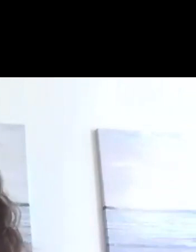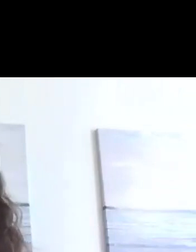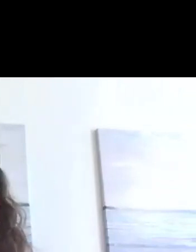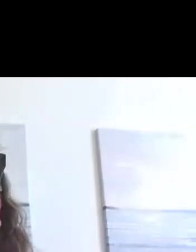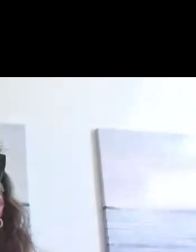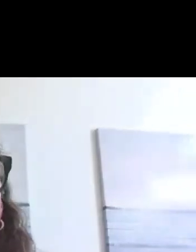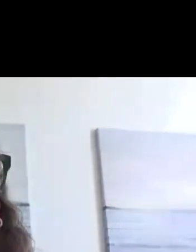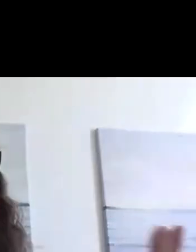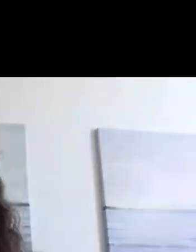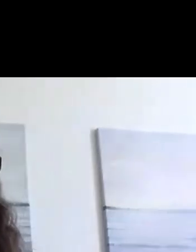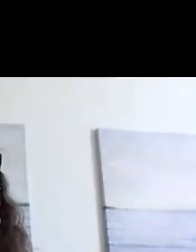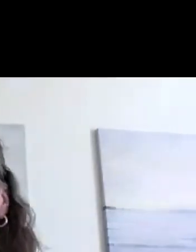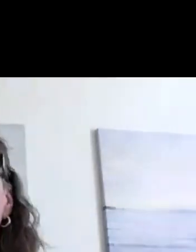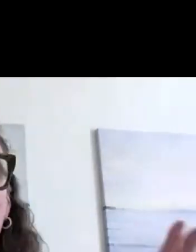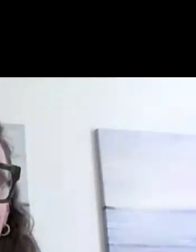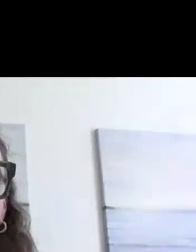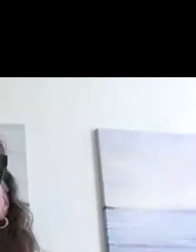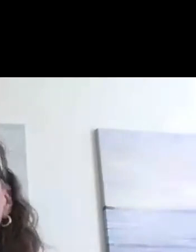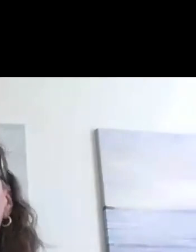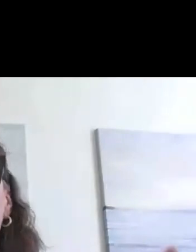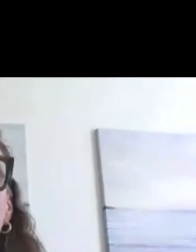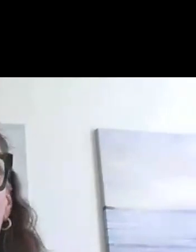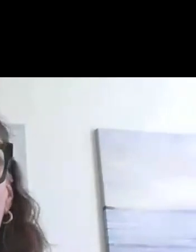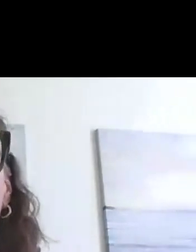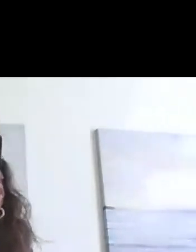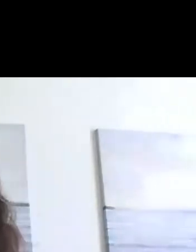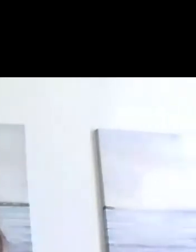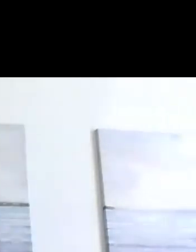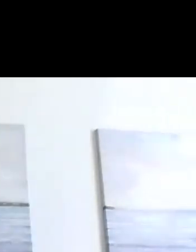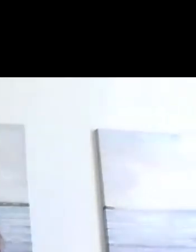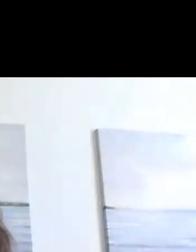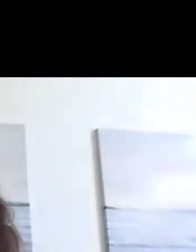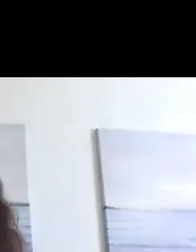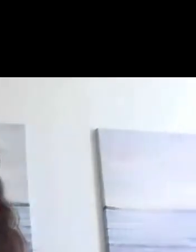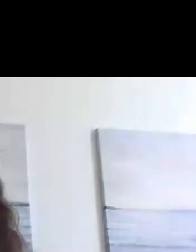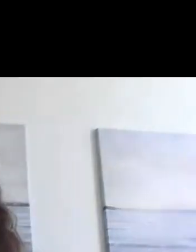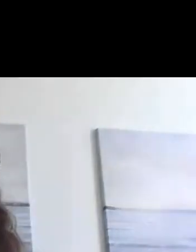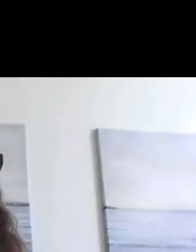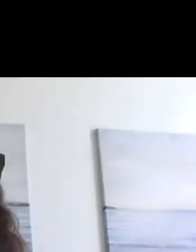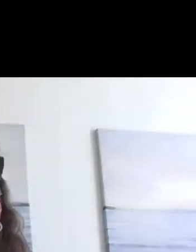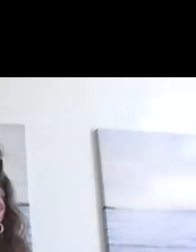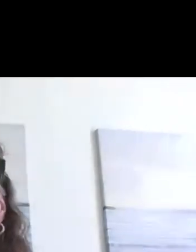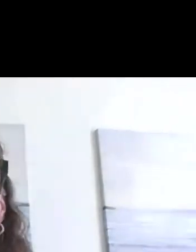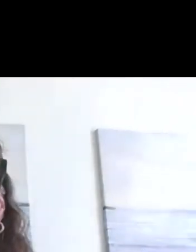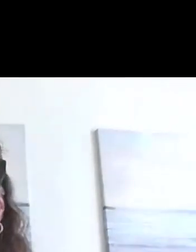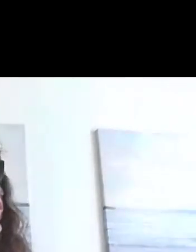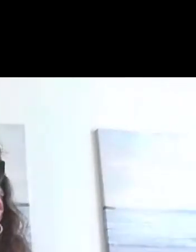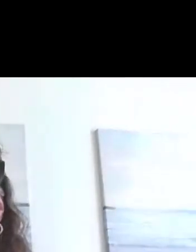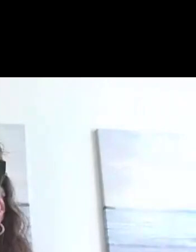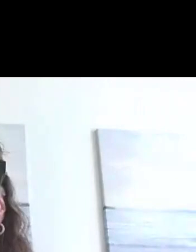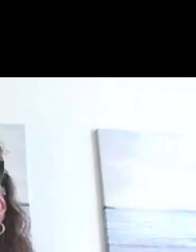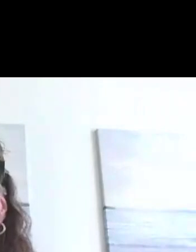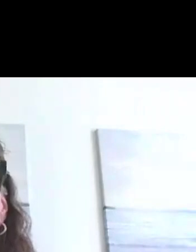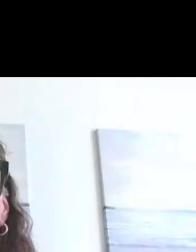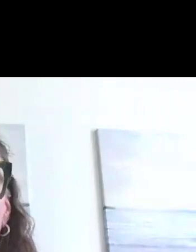asking every time, where are we? What's the latest? What are the challenges? How can we solve? Because we can say, the governor promised that in